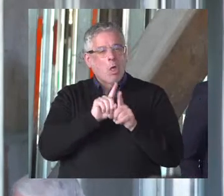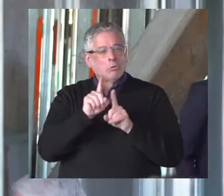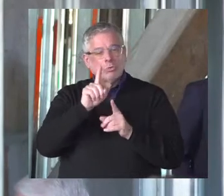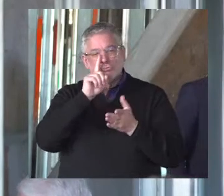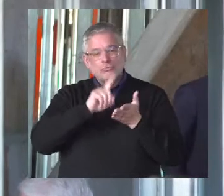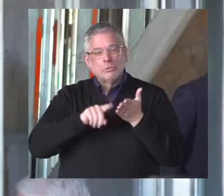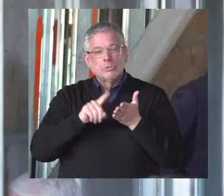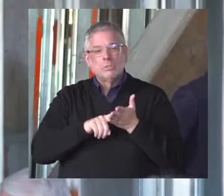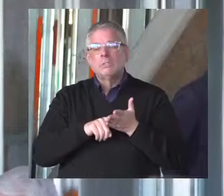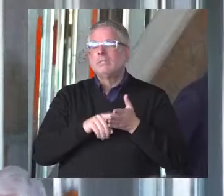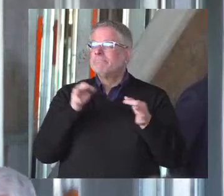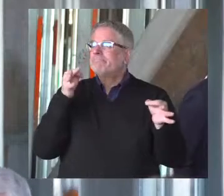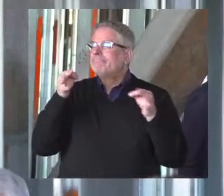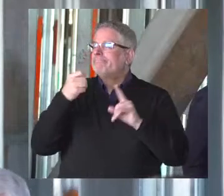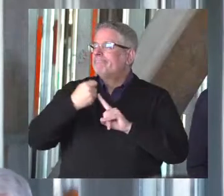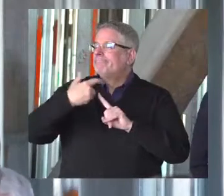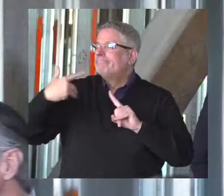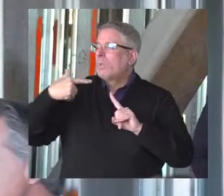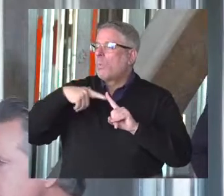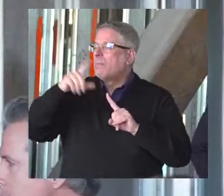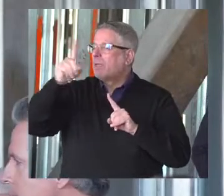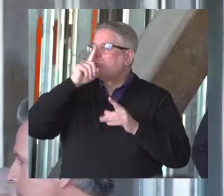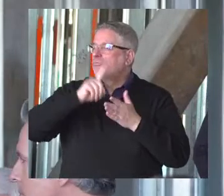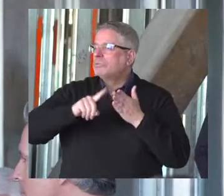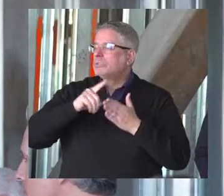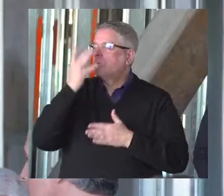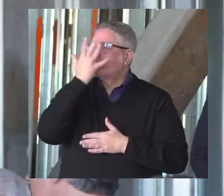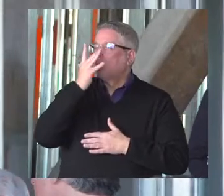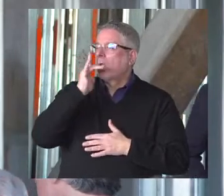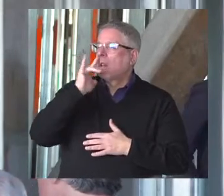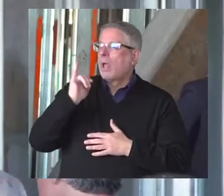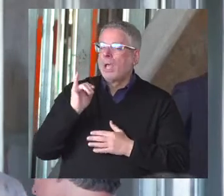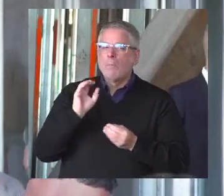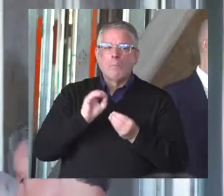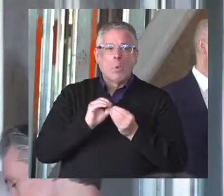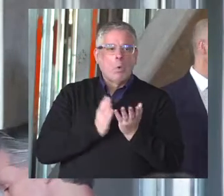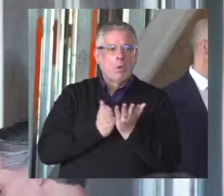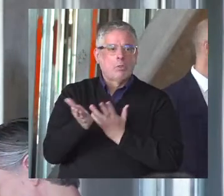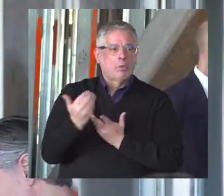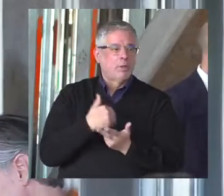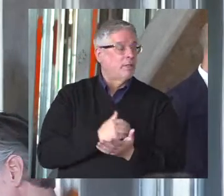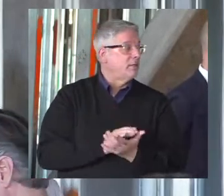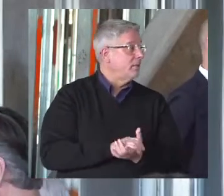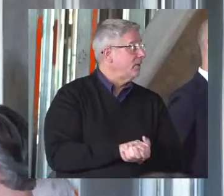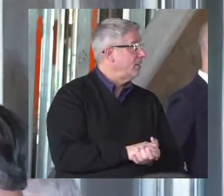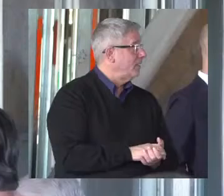maybe detail what some of this research is going to look like a little bit more thoroughly?